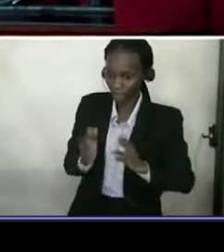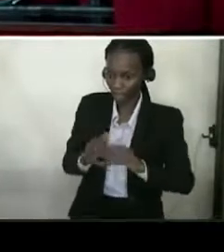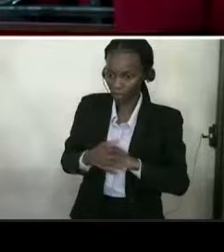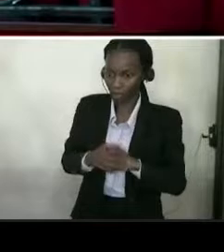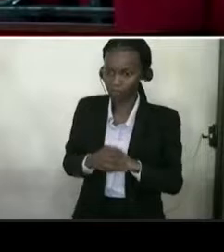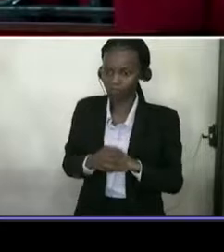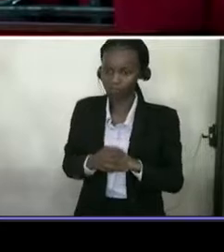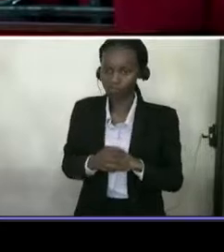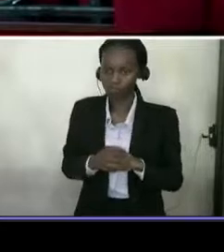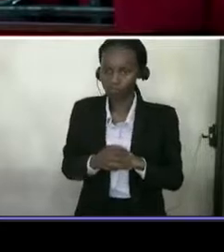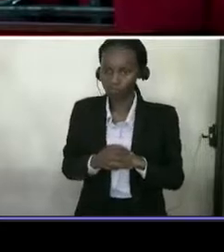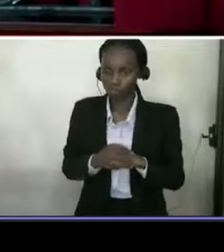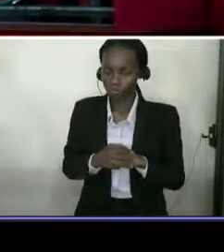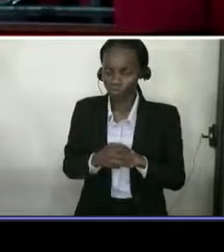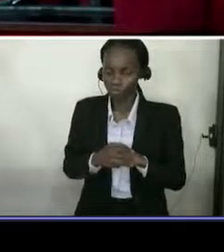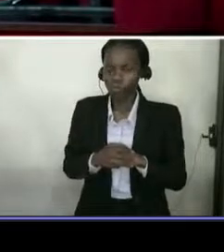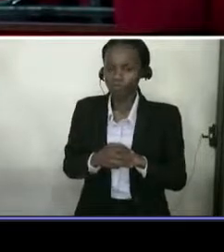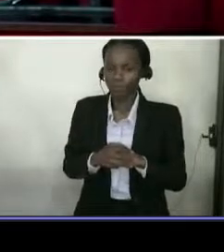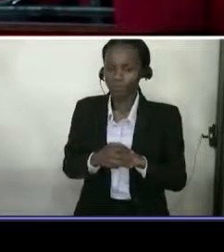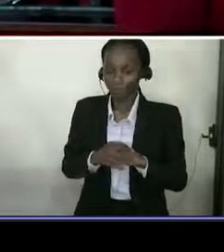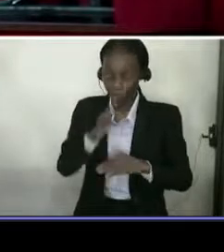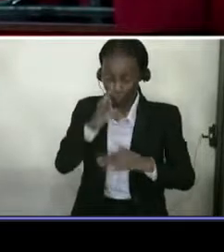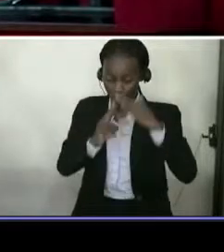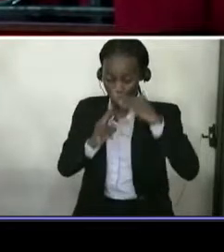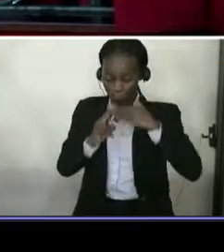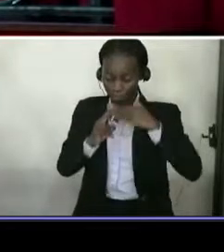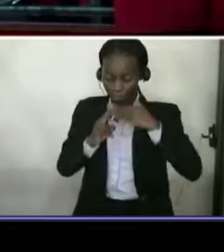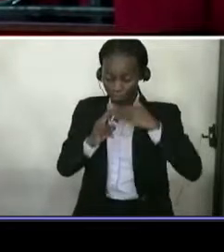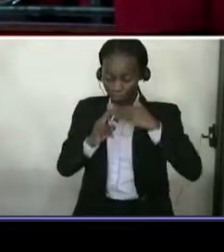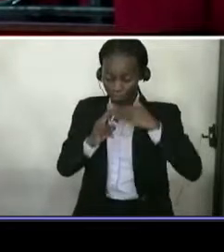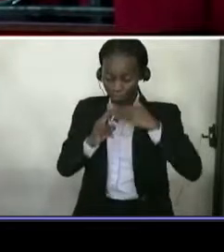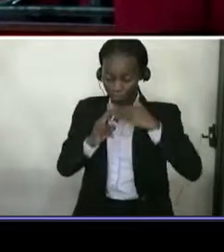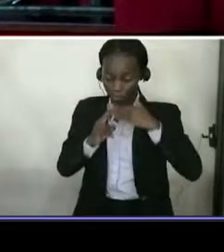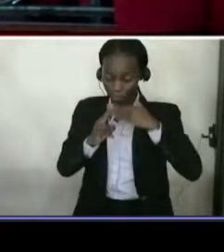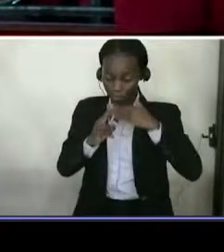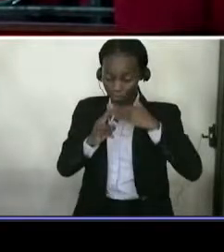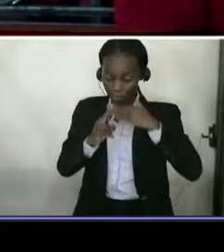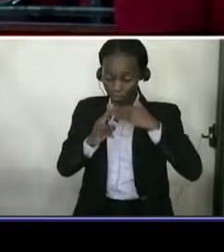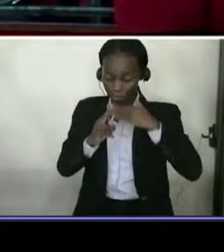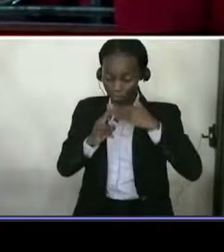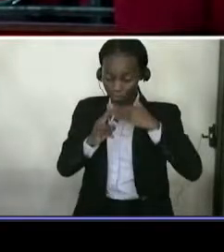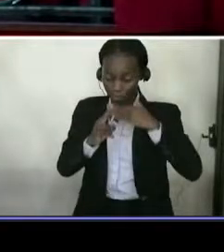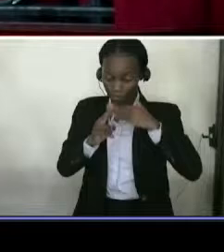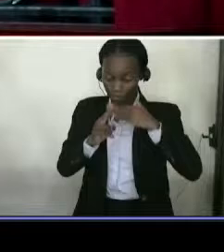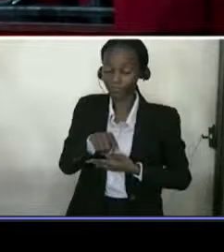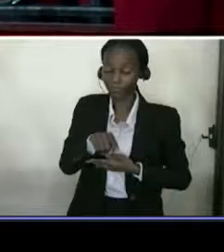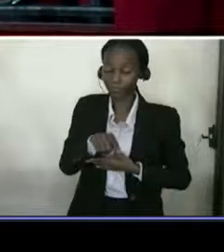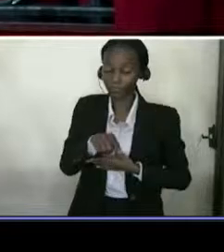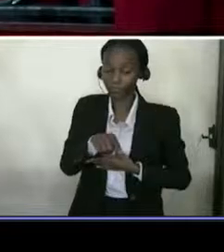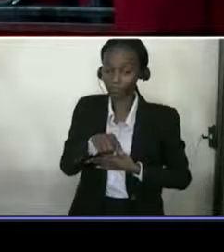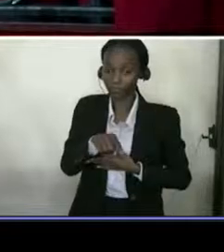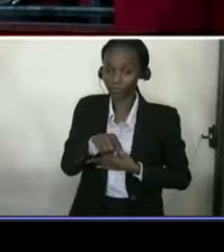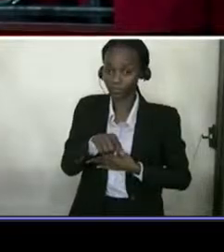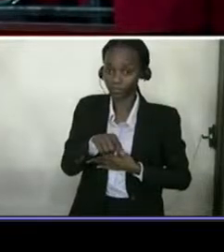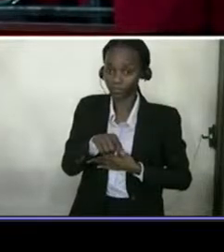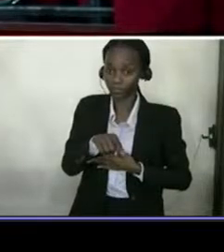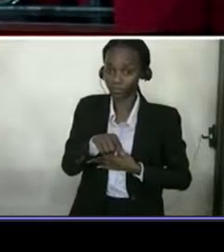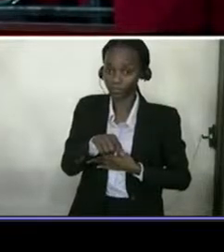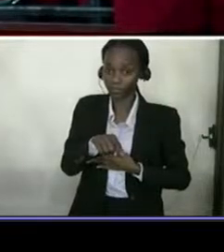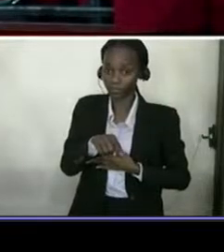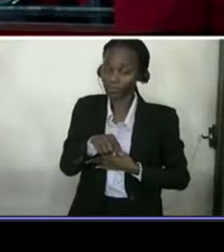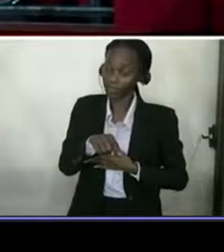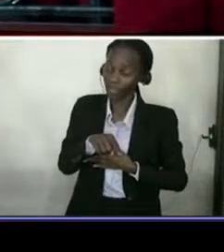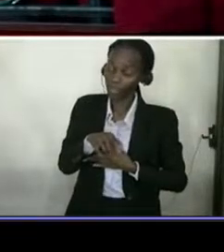is a disgruntling moment for me to stand here today and talk about how many times my dream has